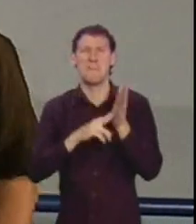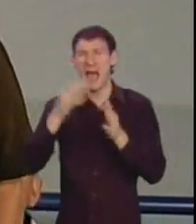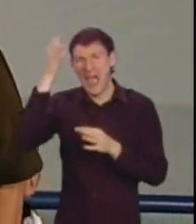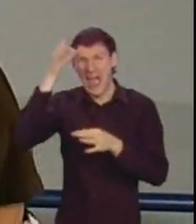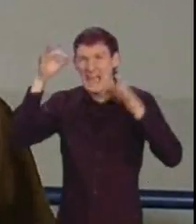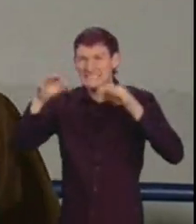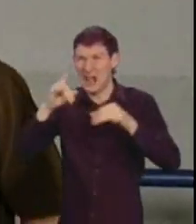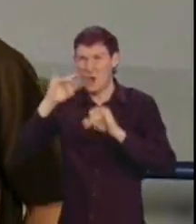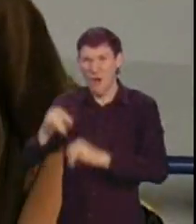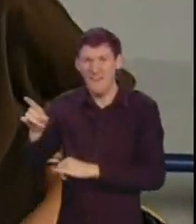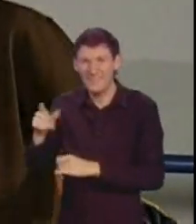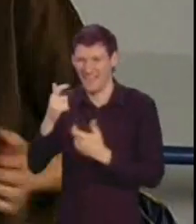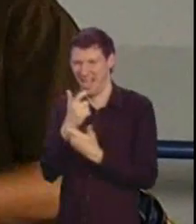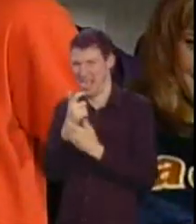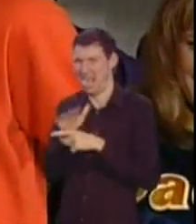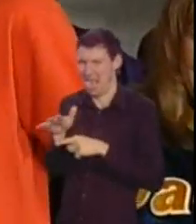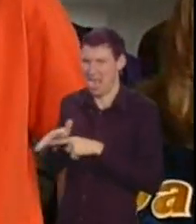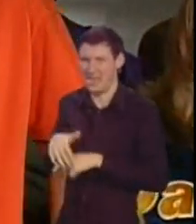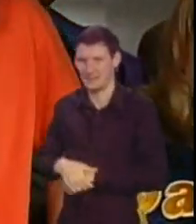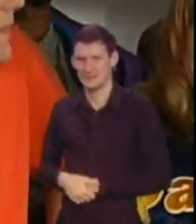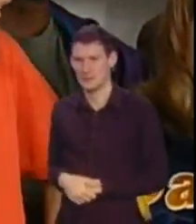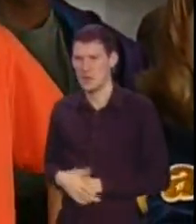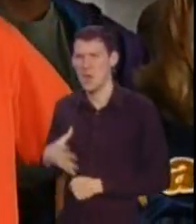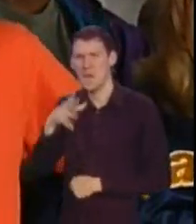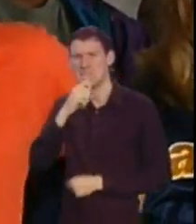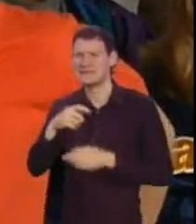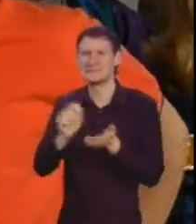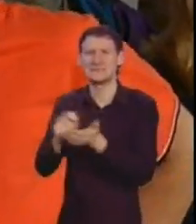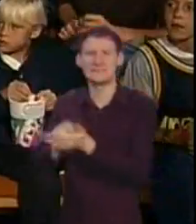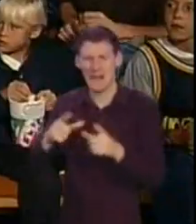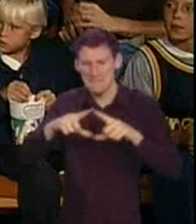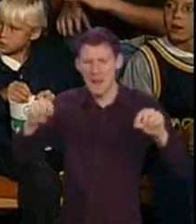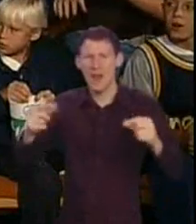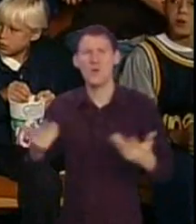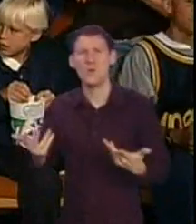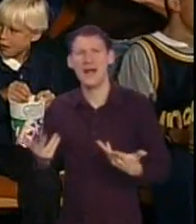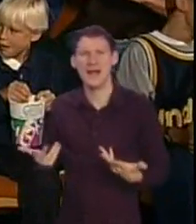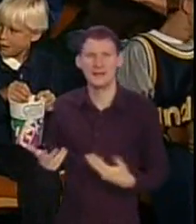Bad hair day? Man, where's that banana on a stick guy?